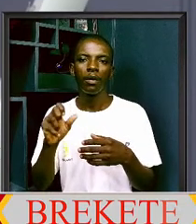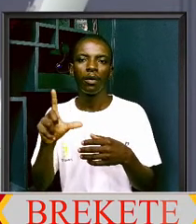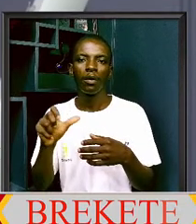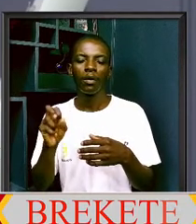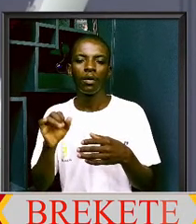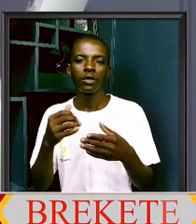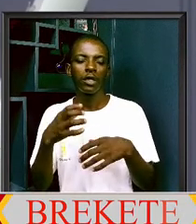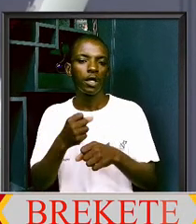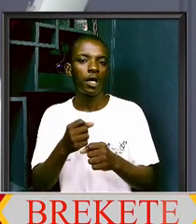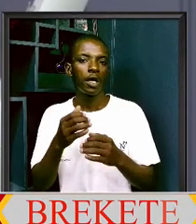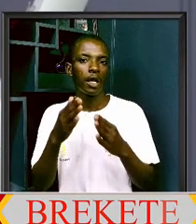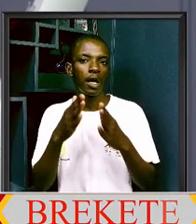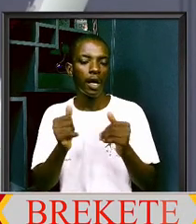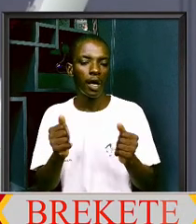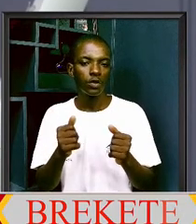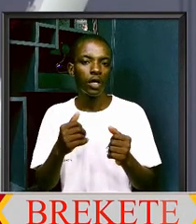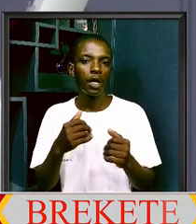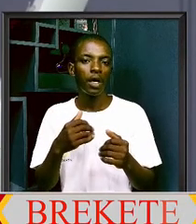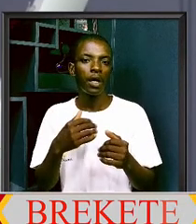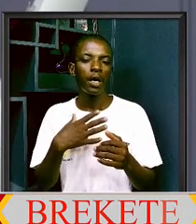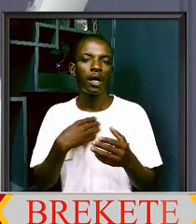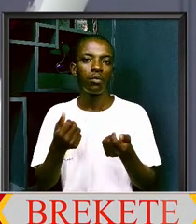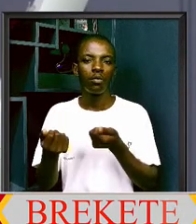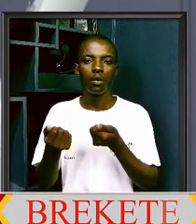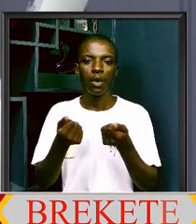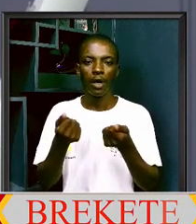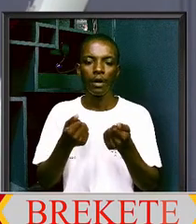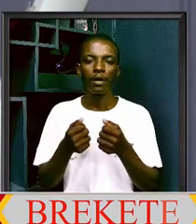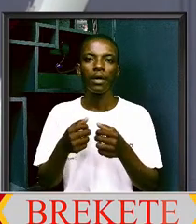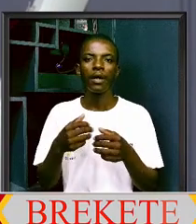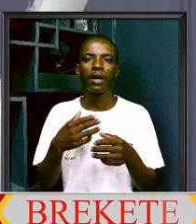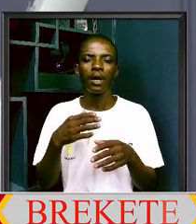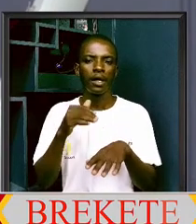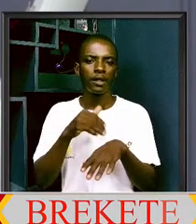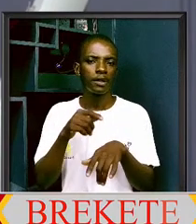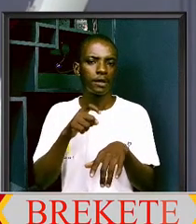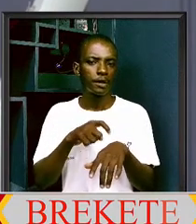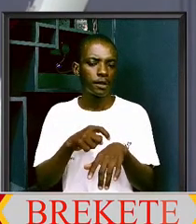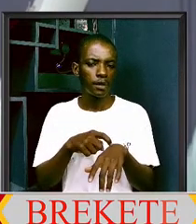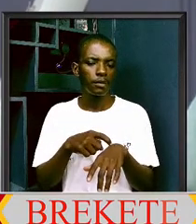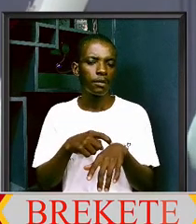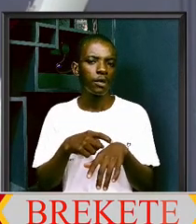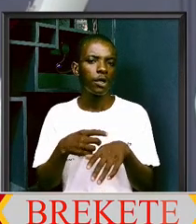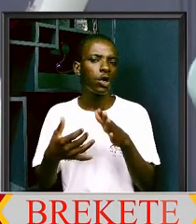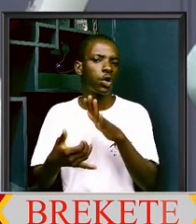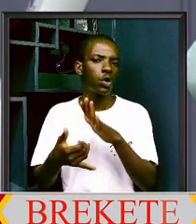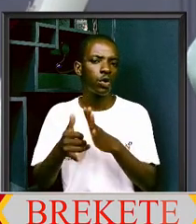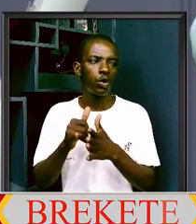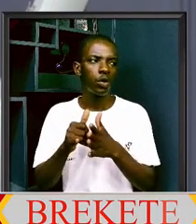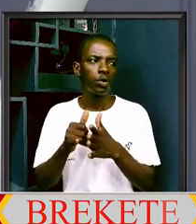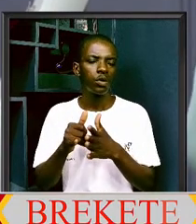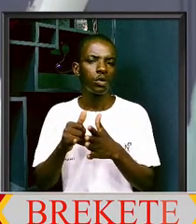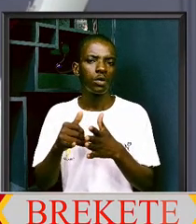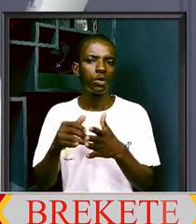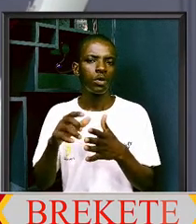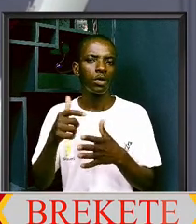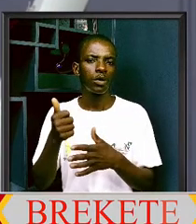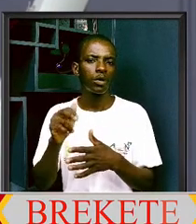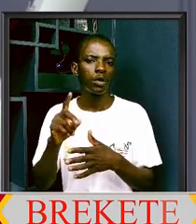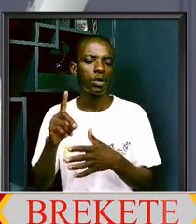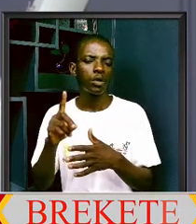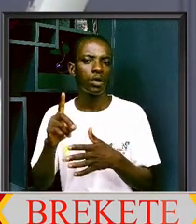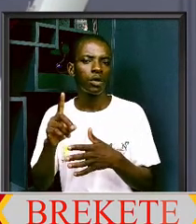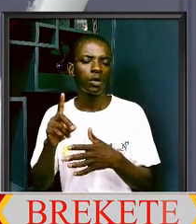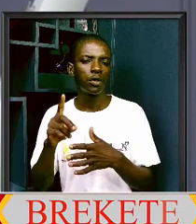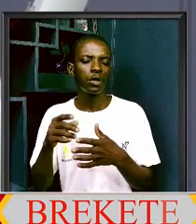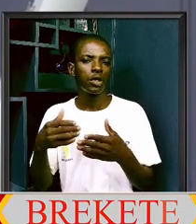get house and and house and Moto and as at the time those gods don't go